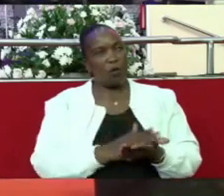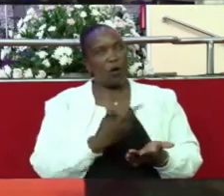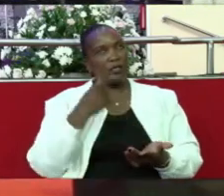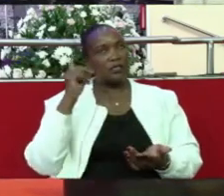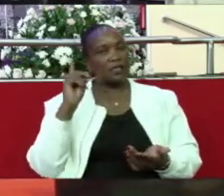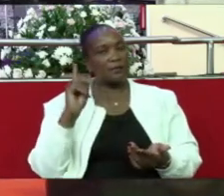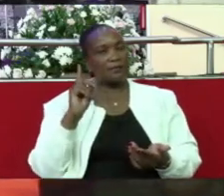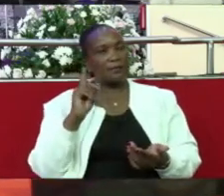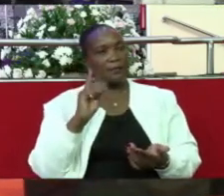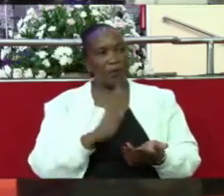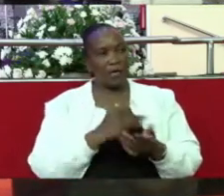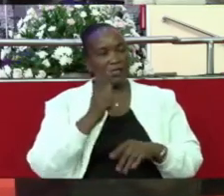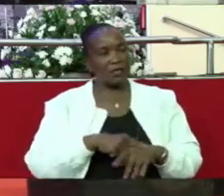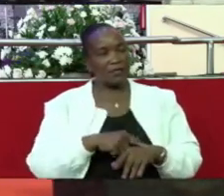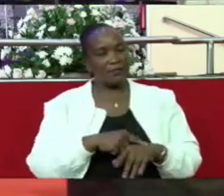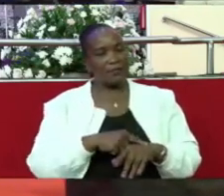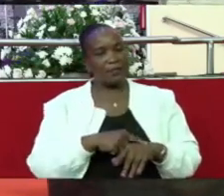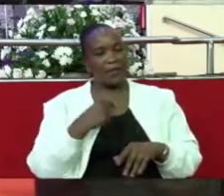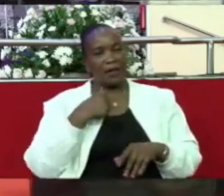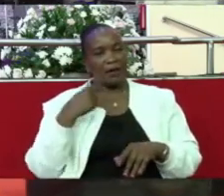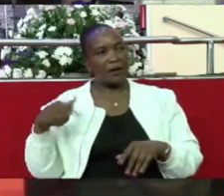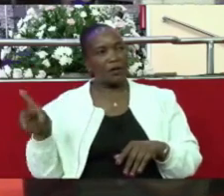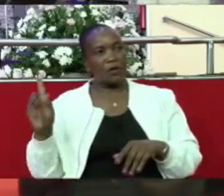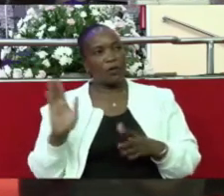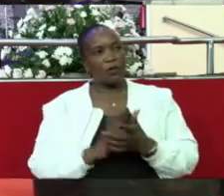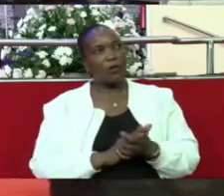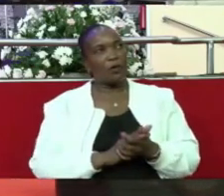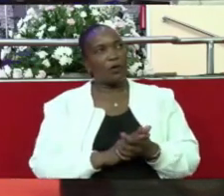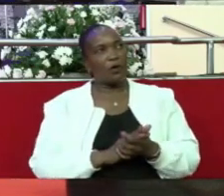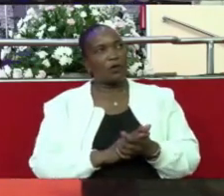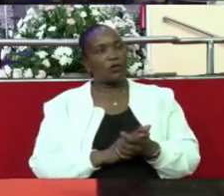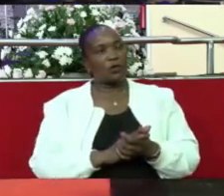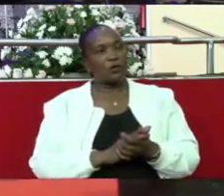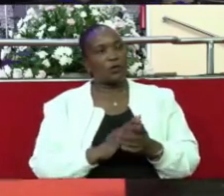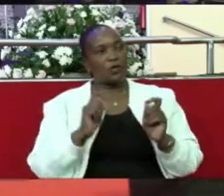And when I got to that office, the training never took place.